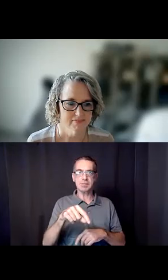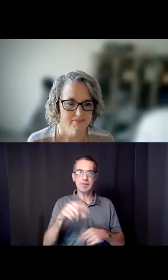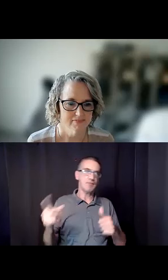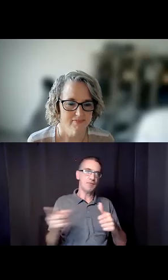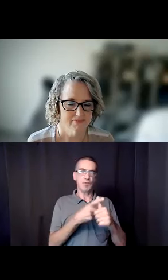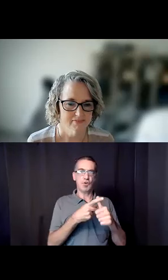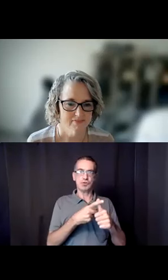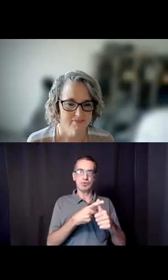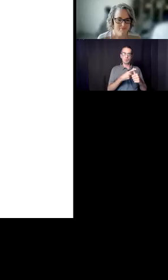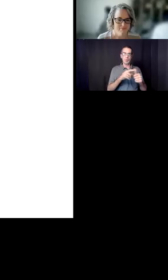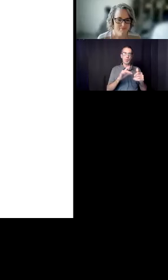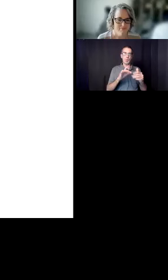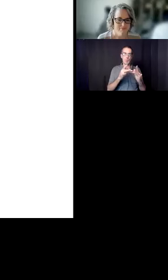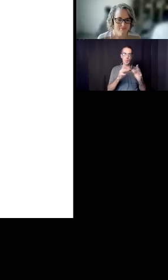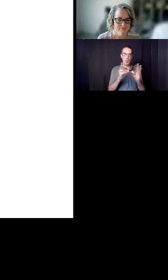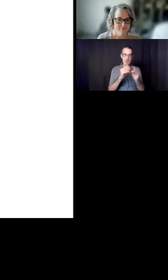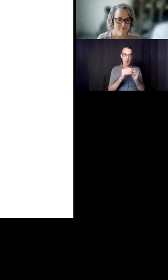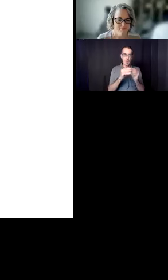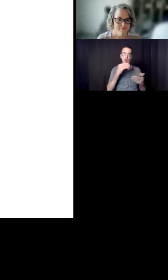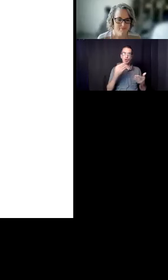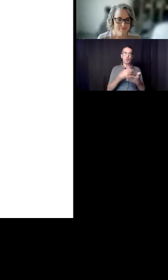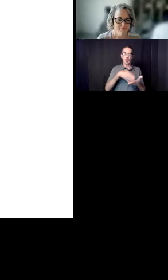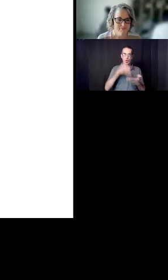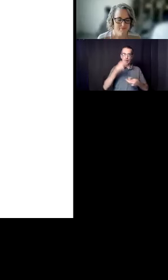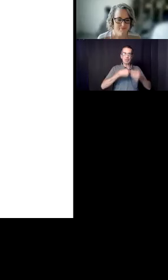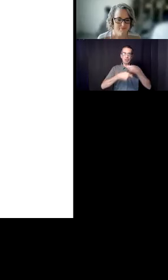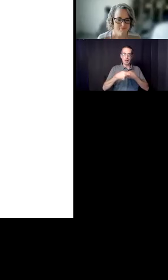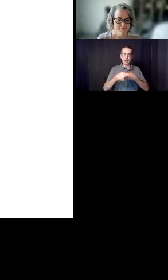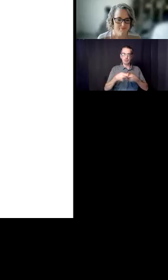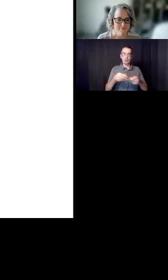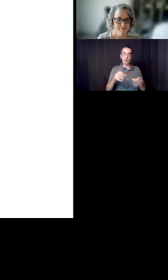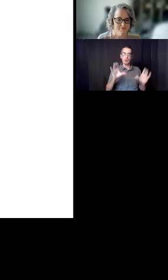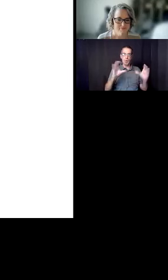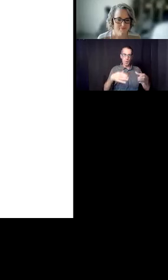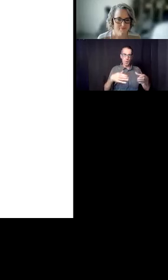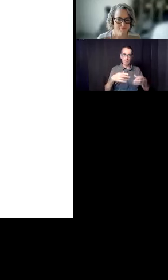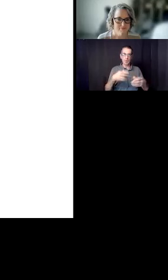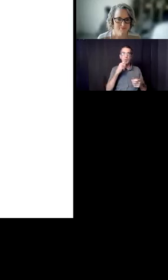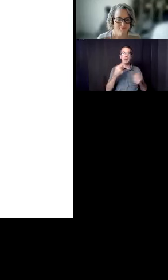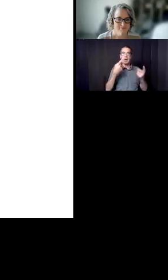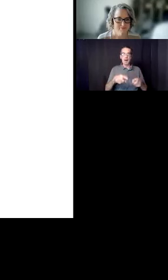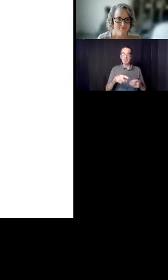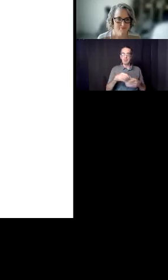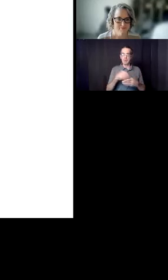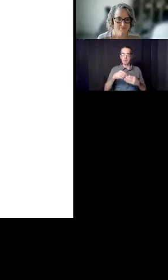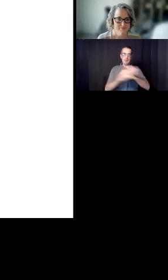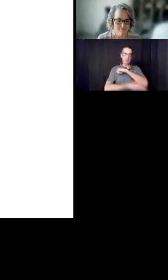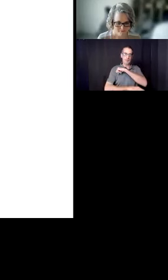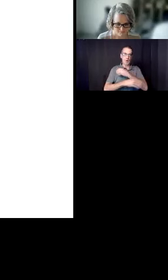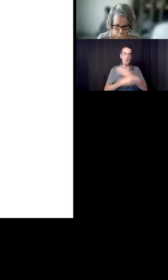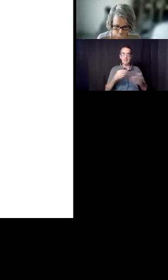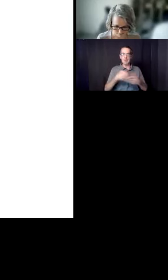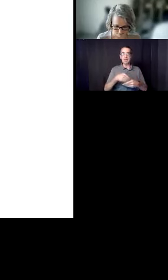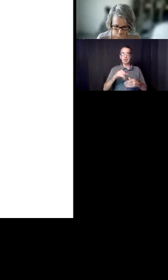first webinar will be a new Learning Exchange cohort that will be happening primarily in the fall and possibly